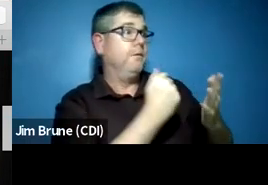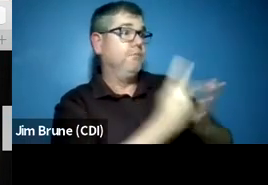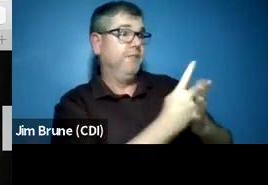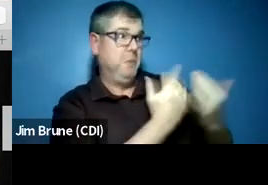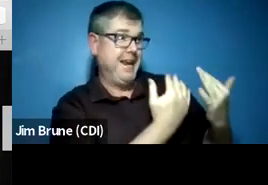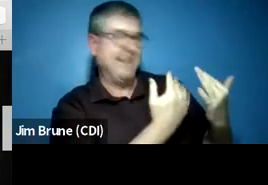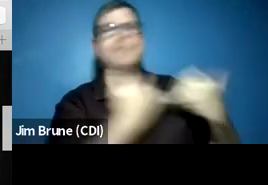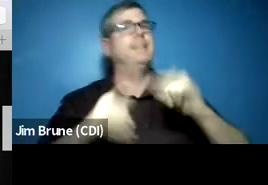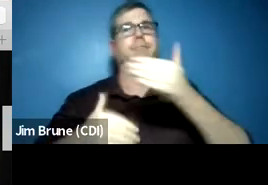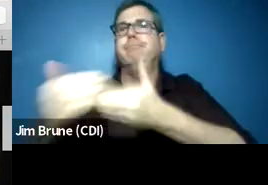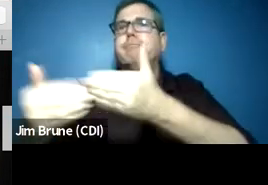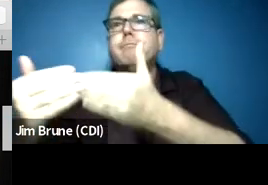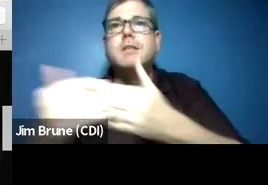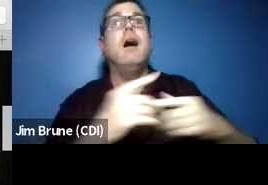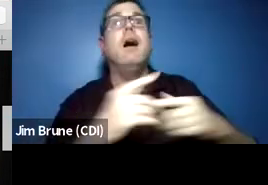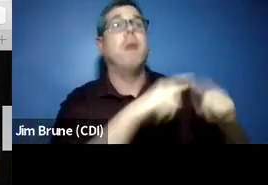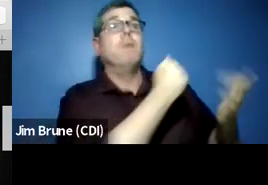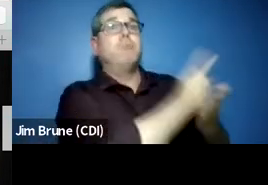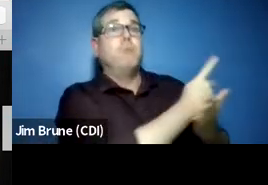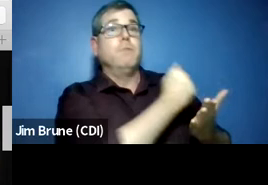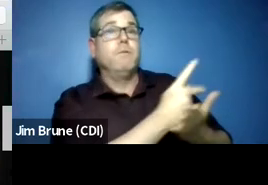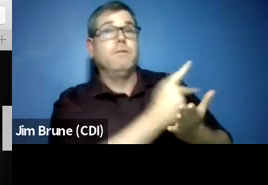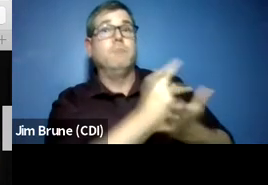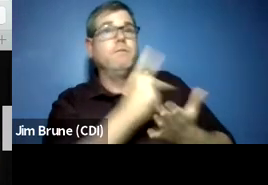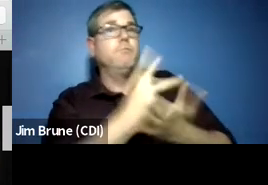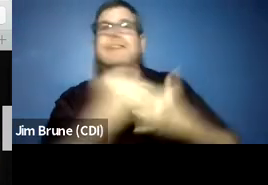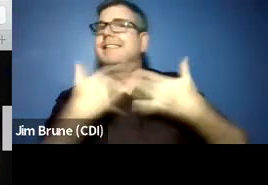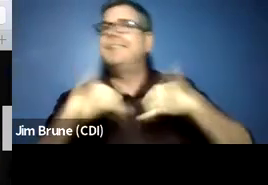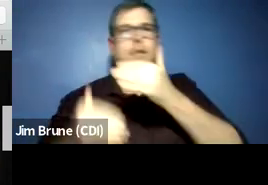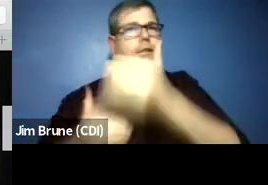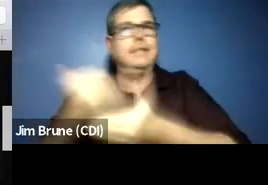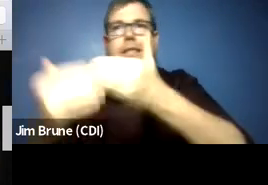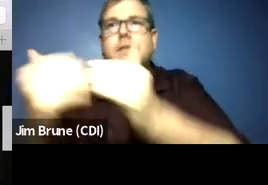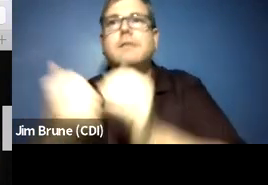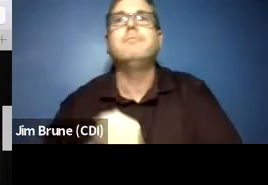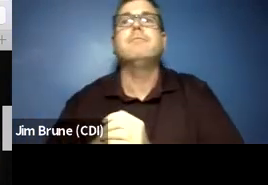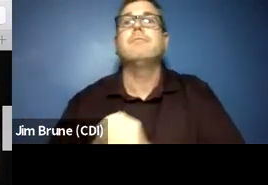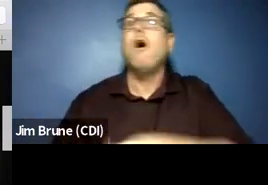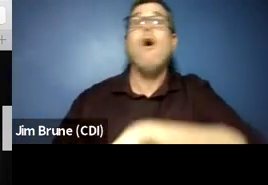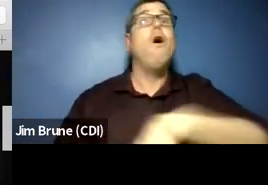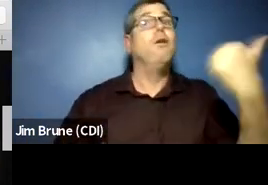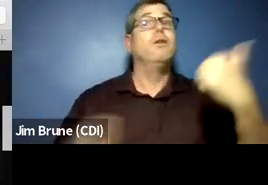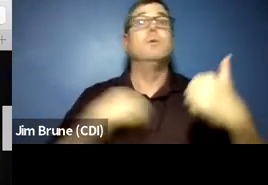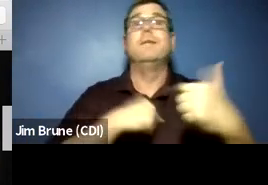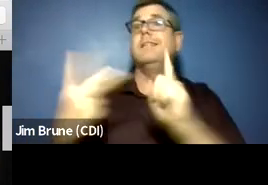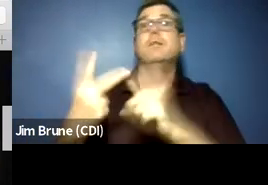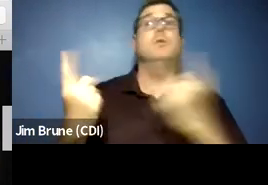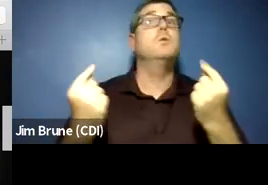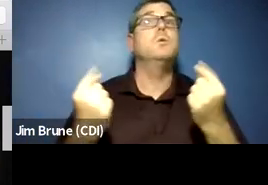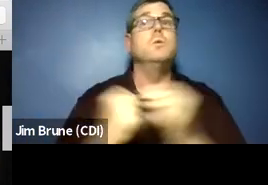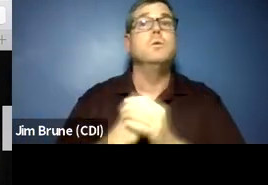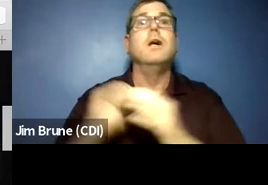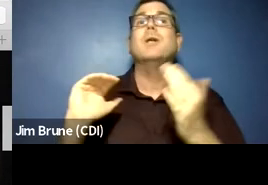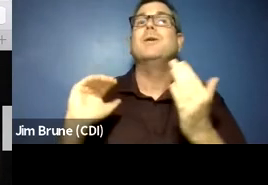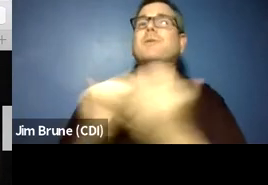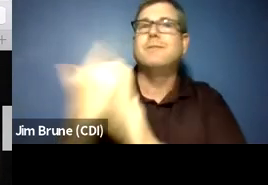point. The other thing that we leveraged was new technology. So there's new vaccine